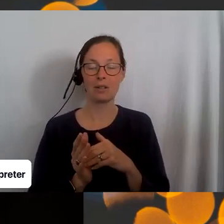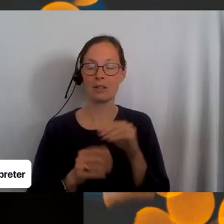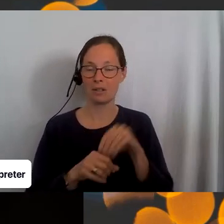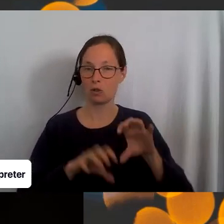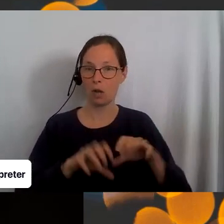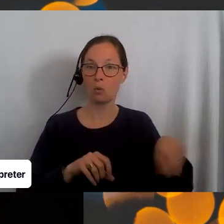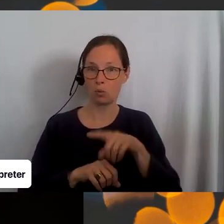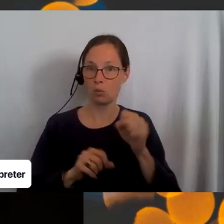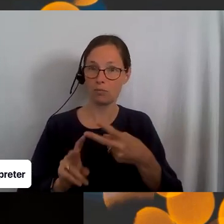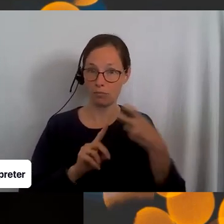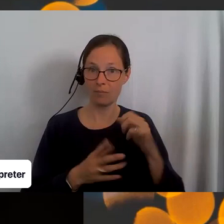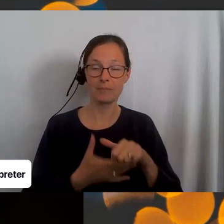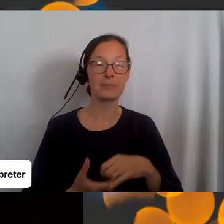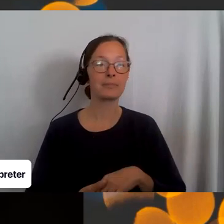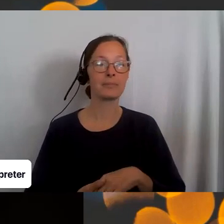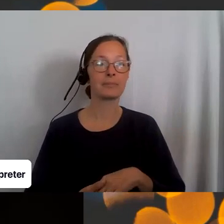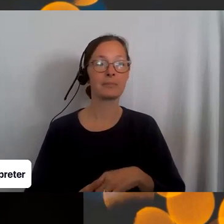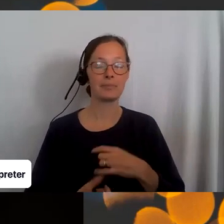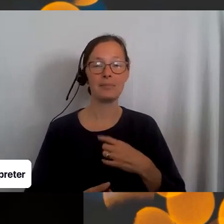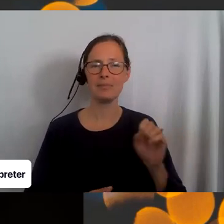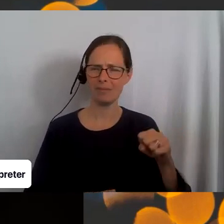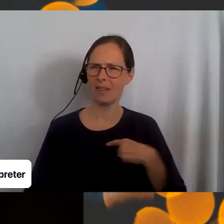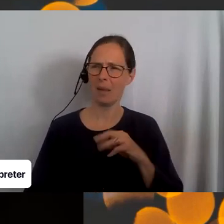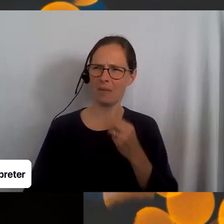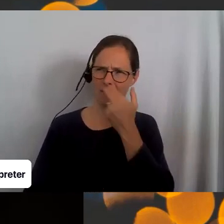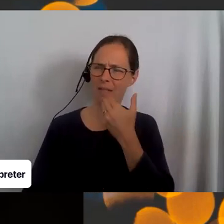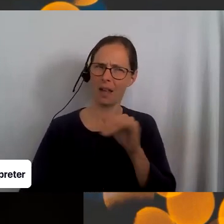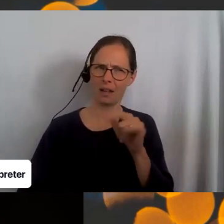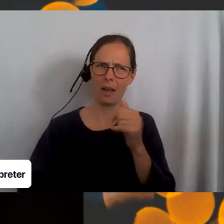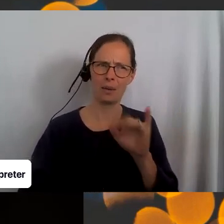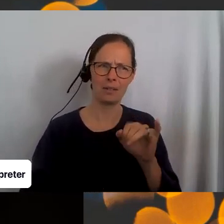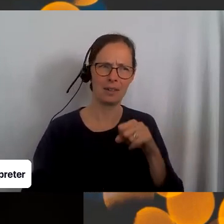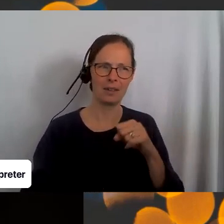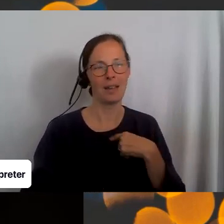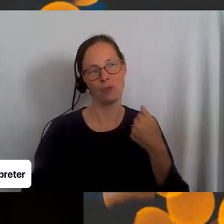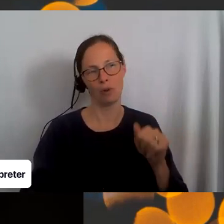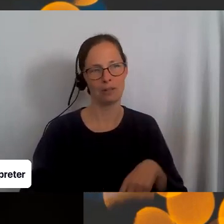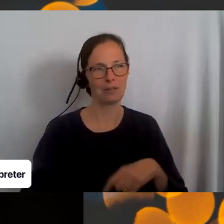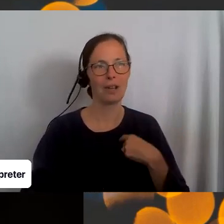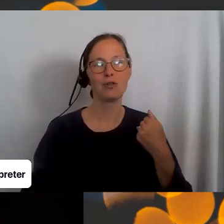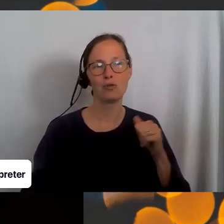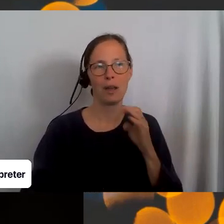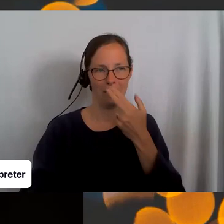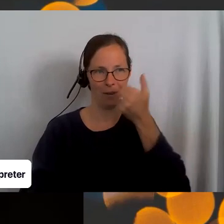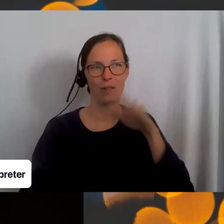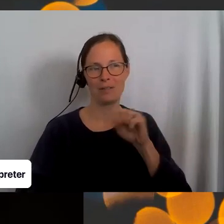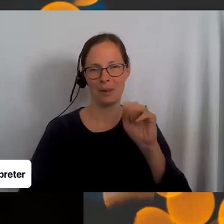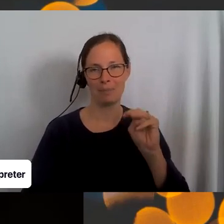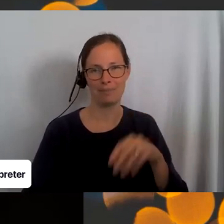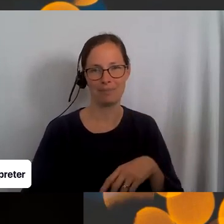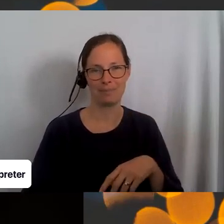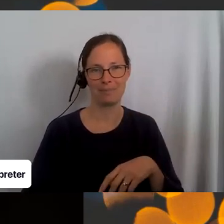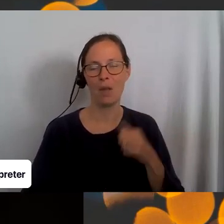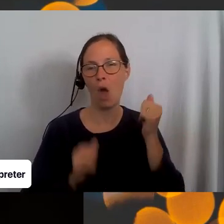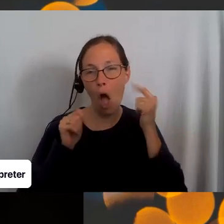it. I am funny, Gabby. Thank you. I try to be funnier than Sam all